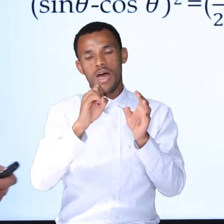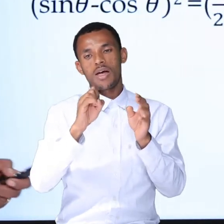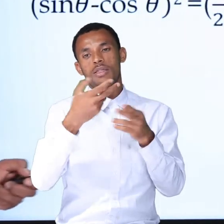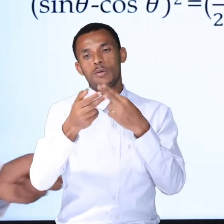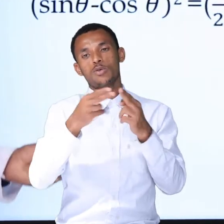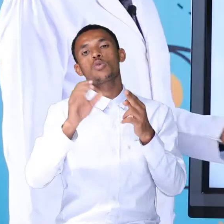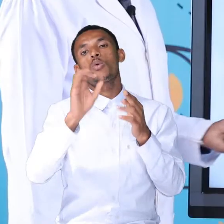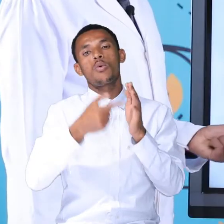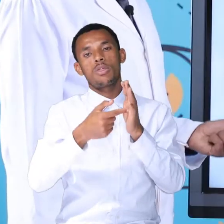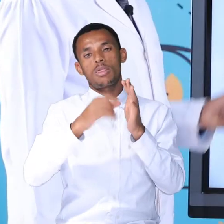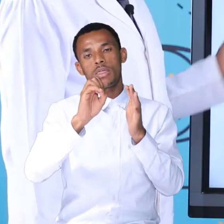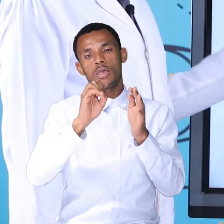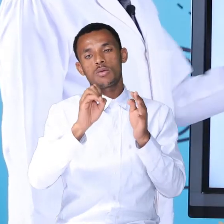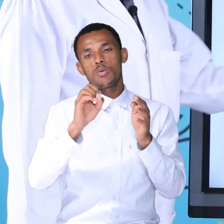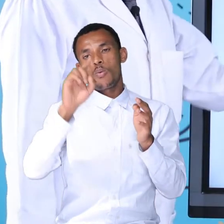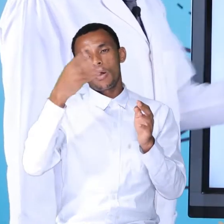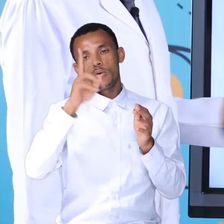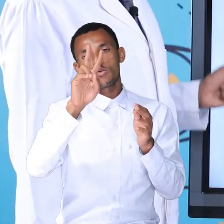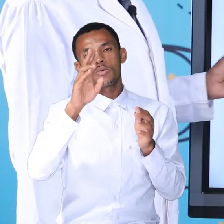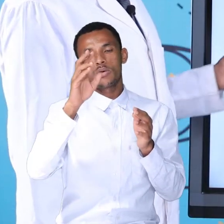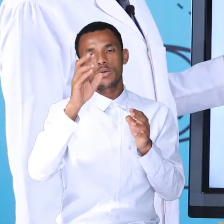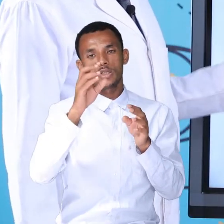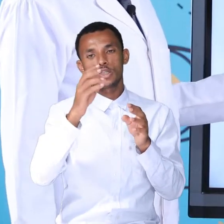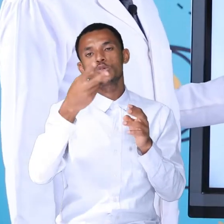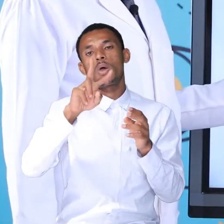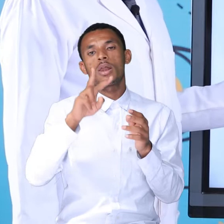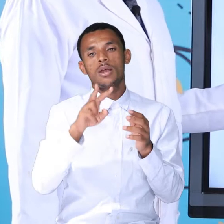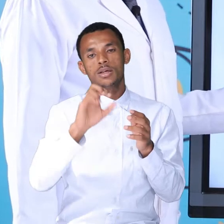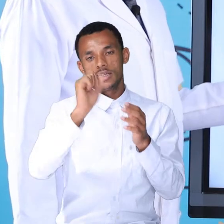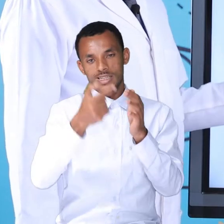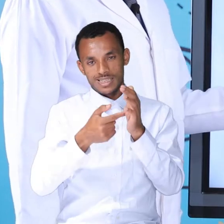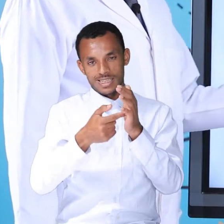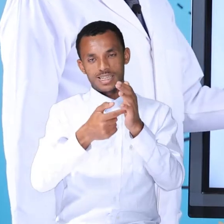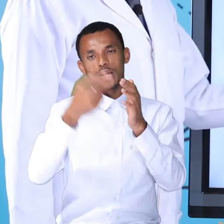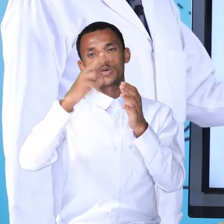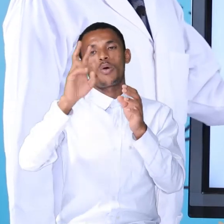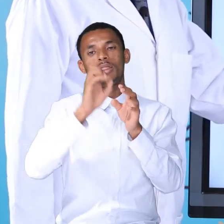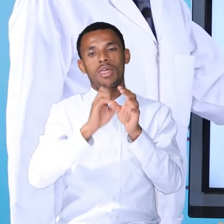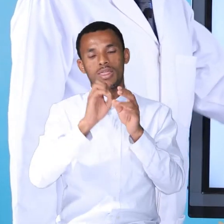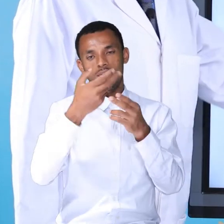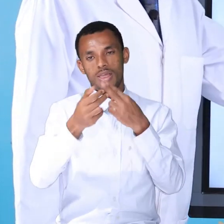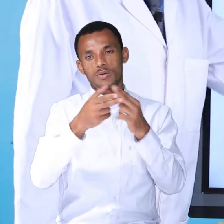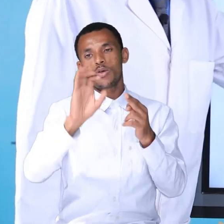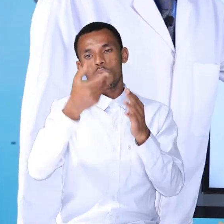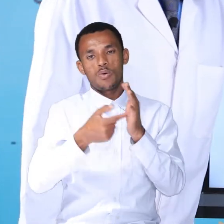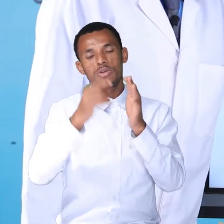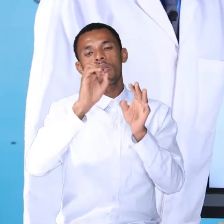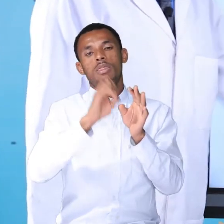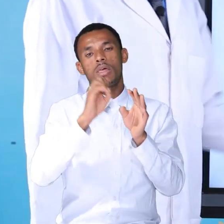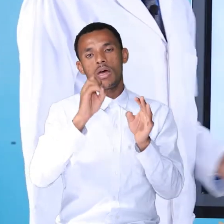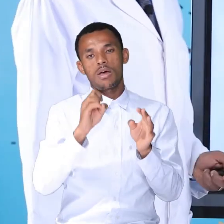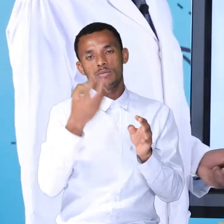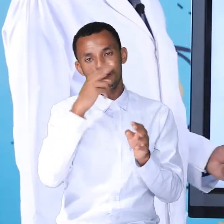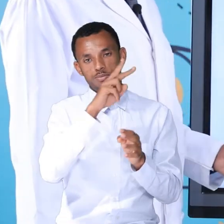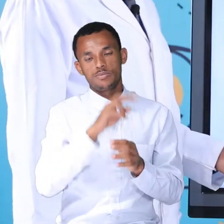2 squared. When I expand half, sine square theta minus 2 sine theta cos theta plus cos square theta